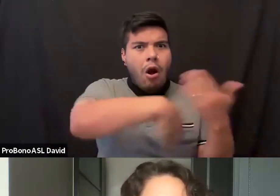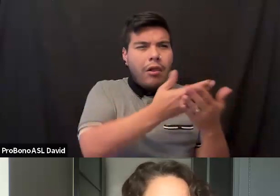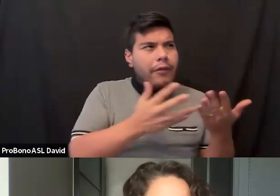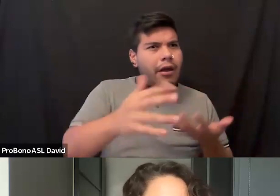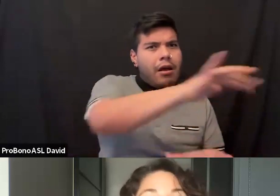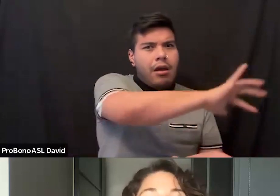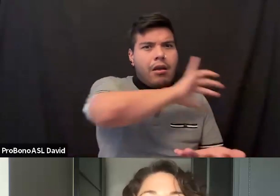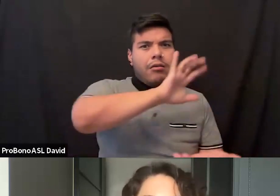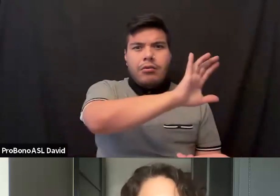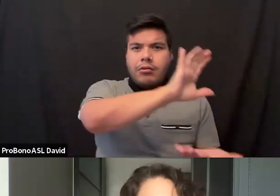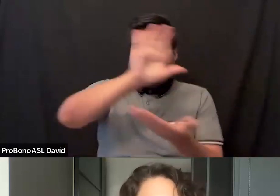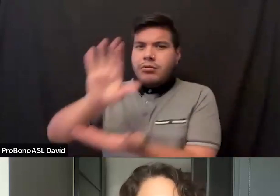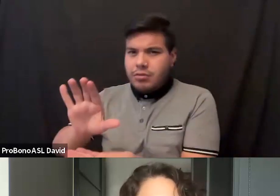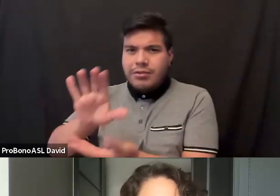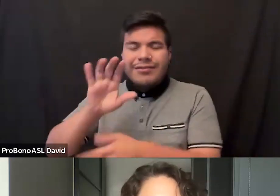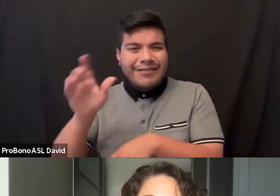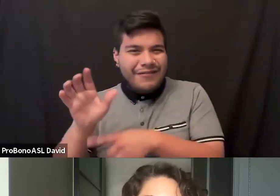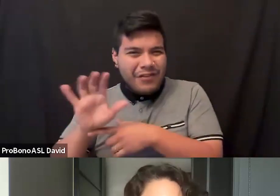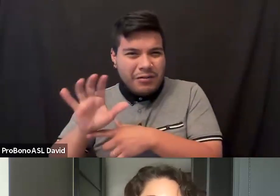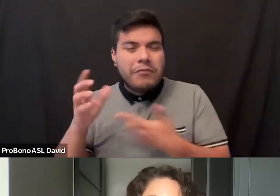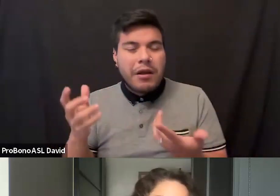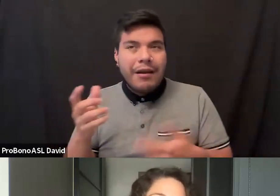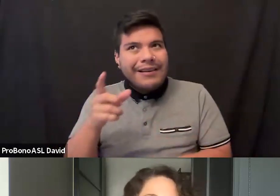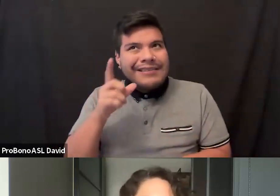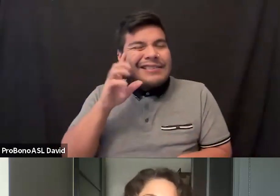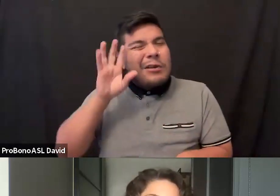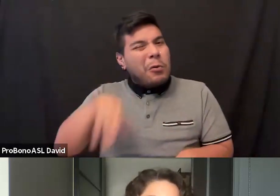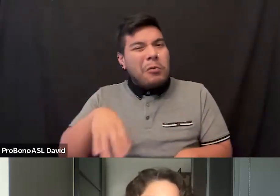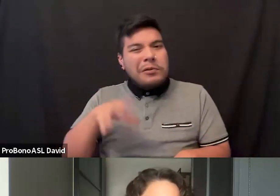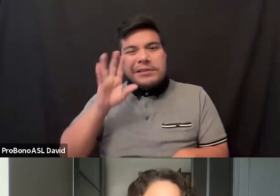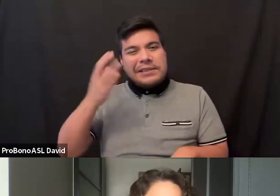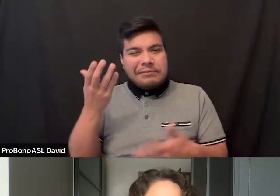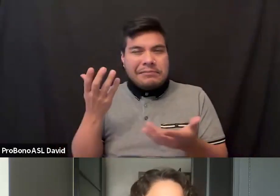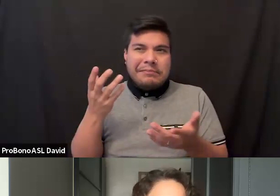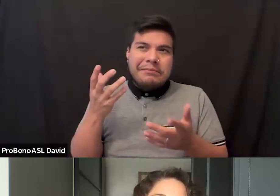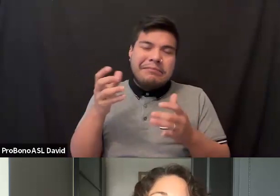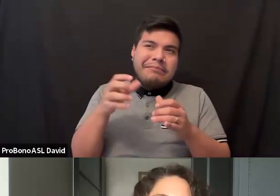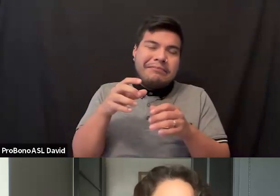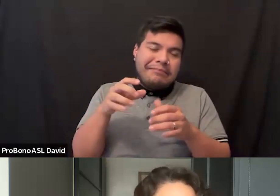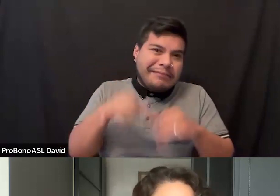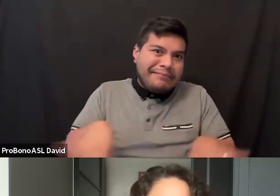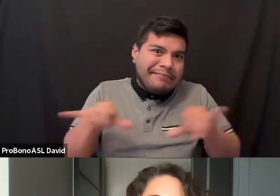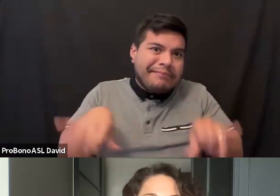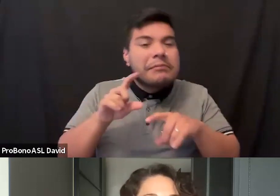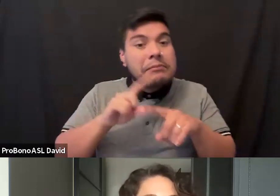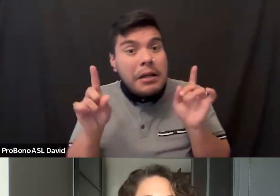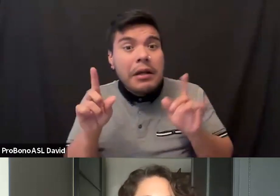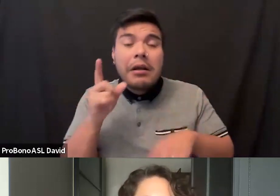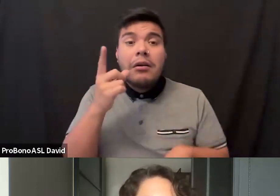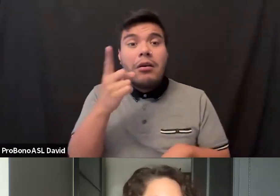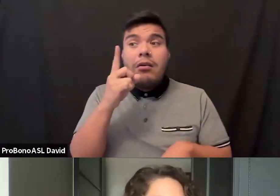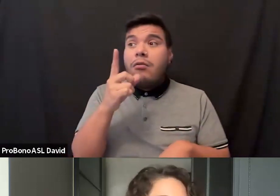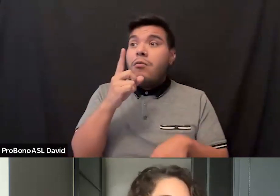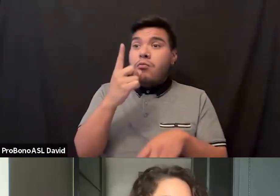water. It's a kind of cliche, but I think it's the best cliche for this moment. We are talking about pregnancy. There is someone inside the water. We are